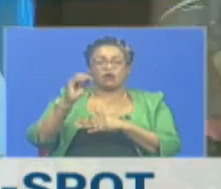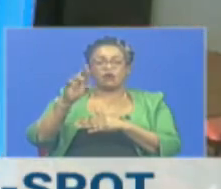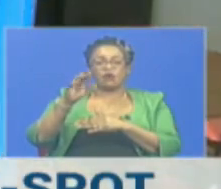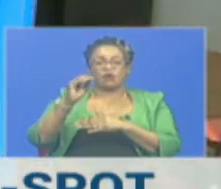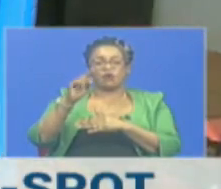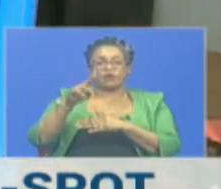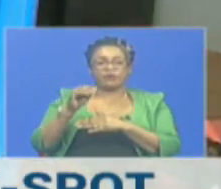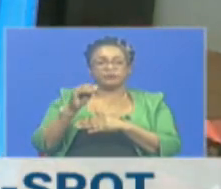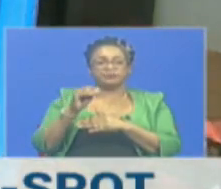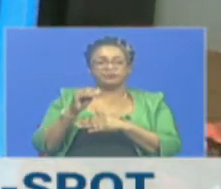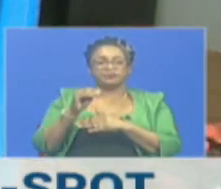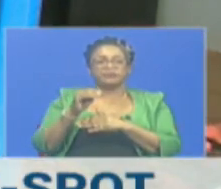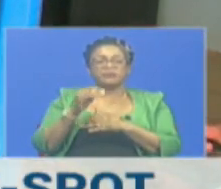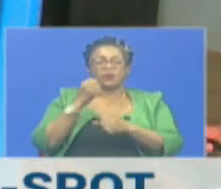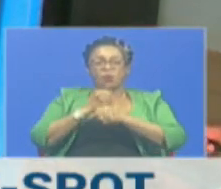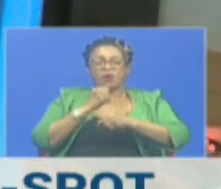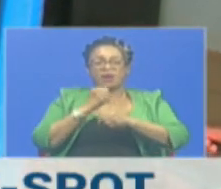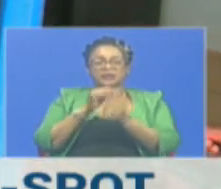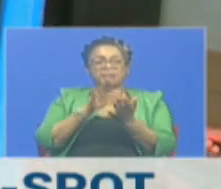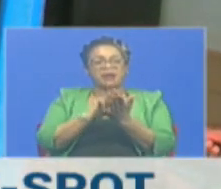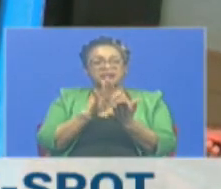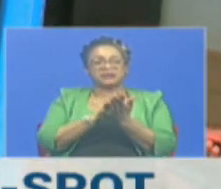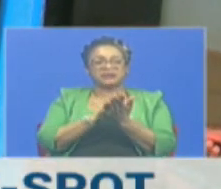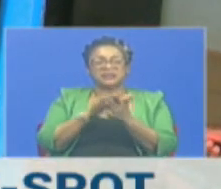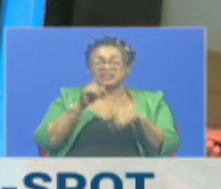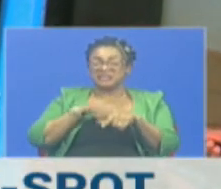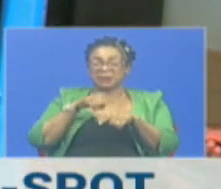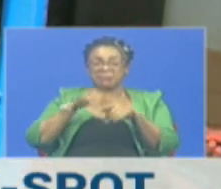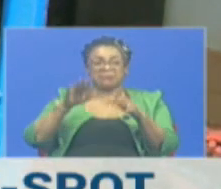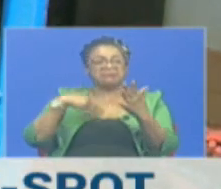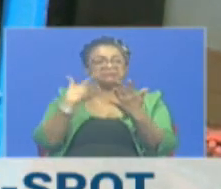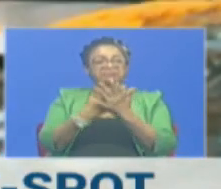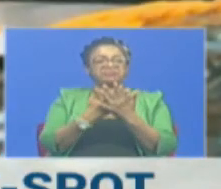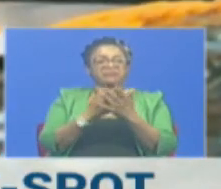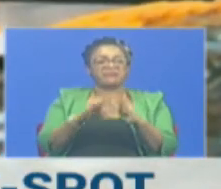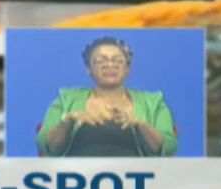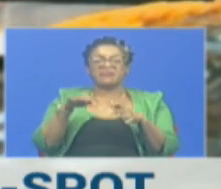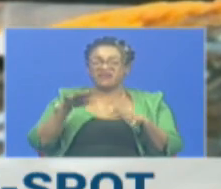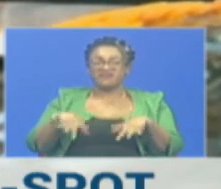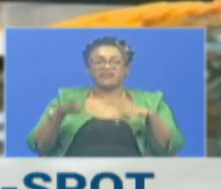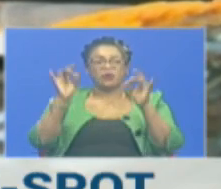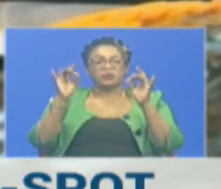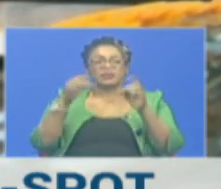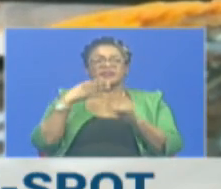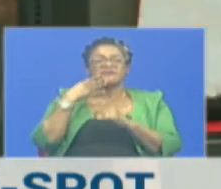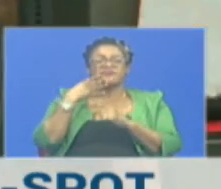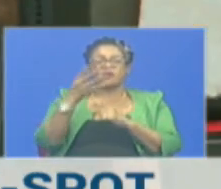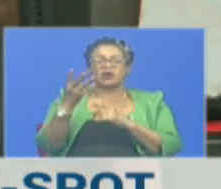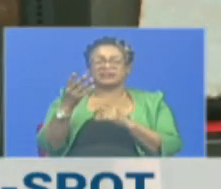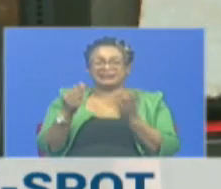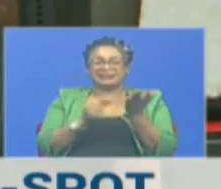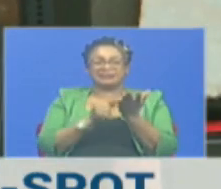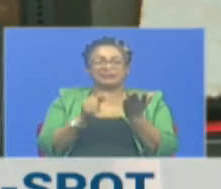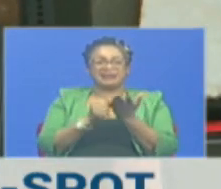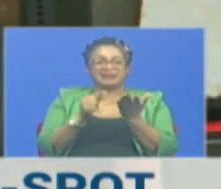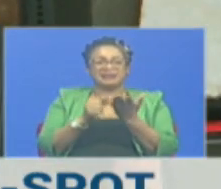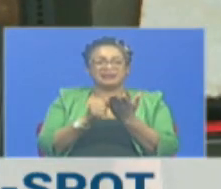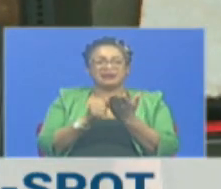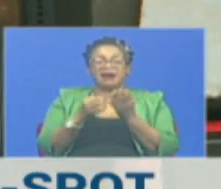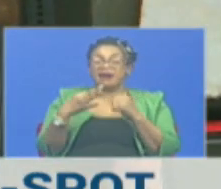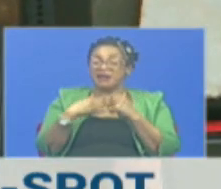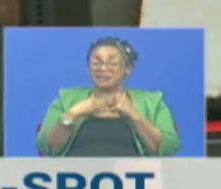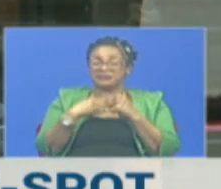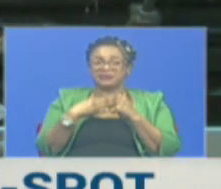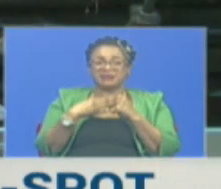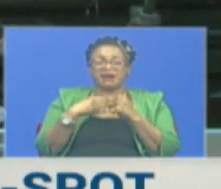at a local bank, at the time of their arrest, were found with 400 SIM cards, 8 national ID cards,